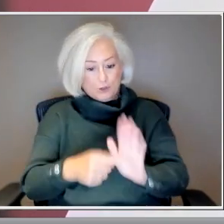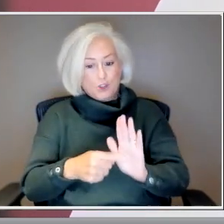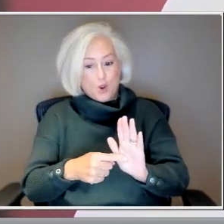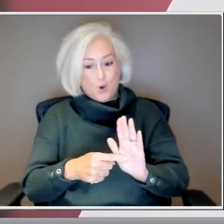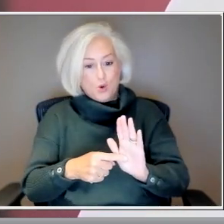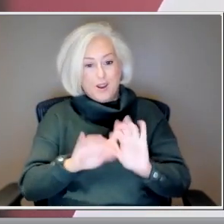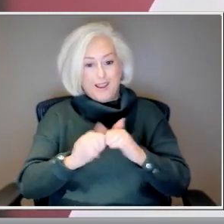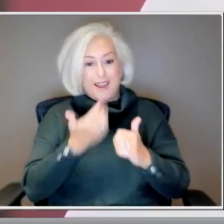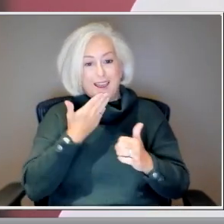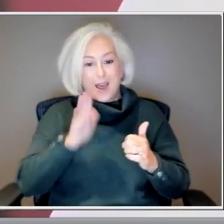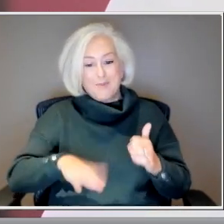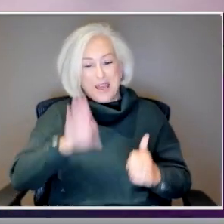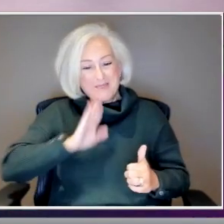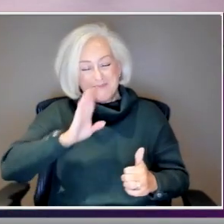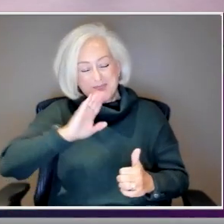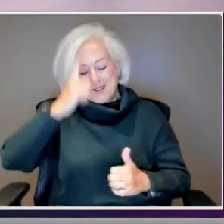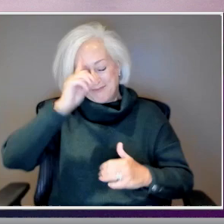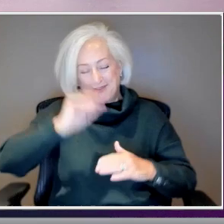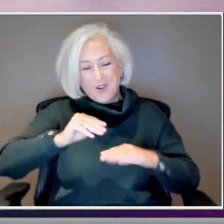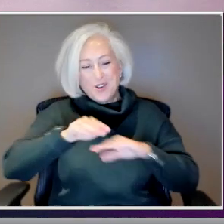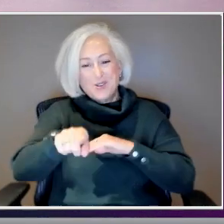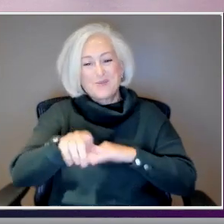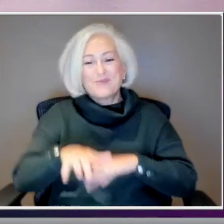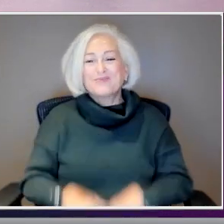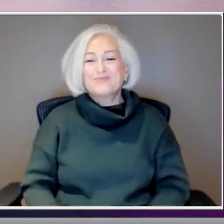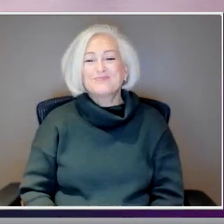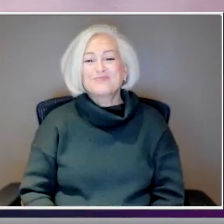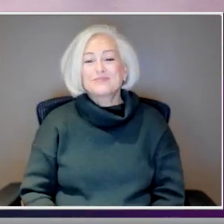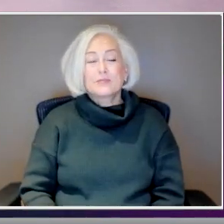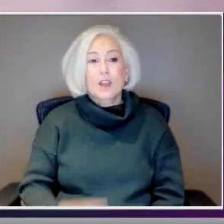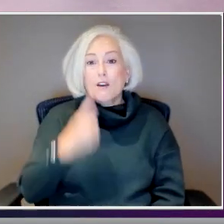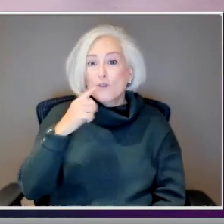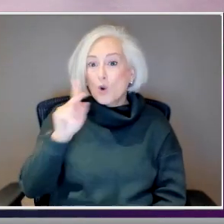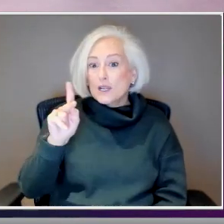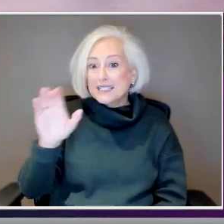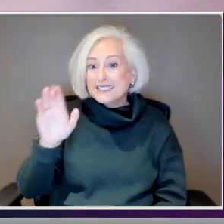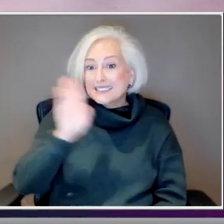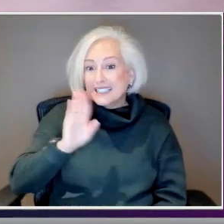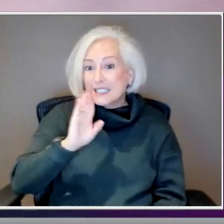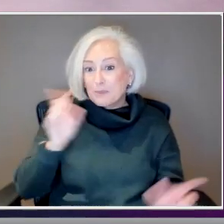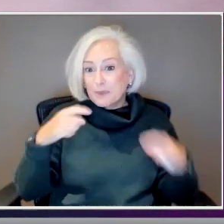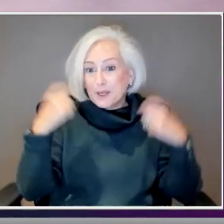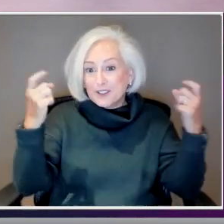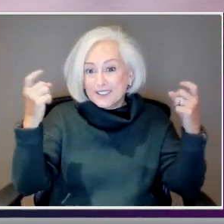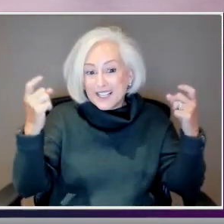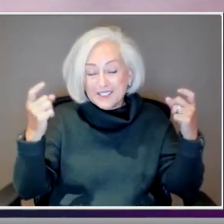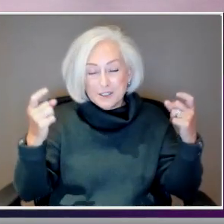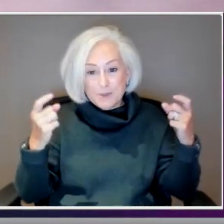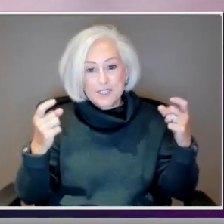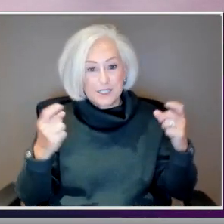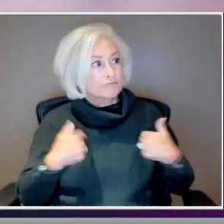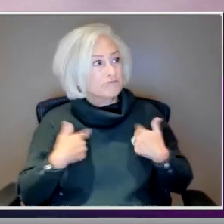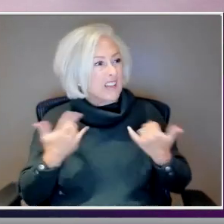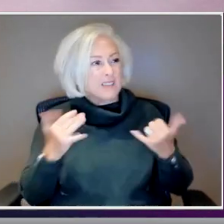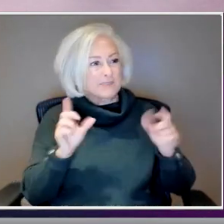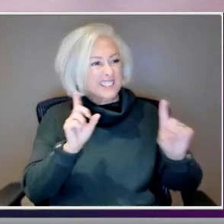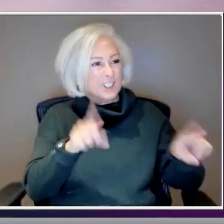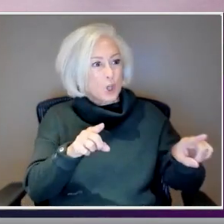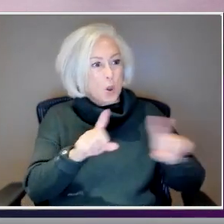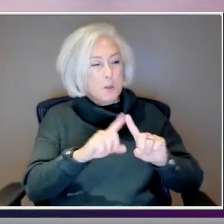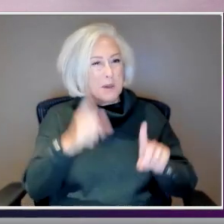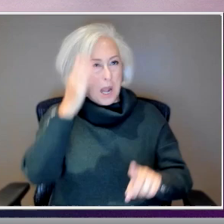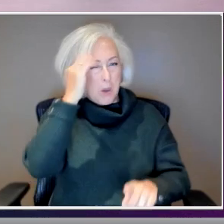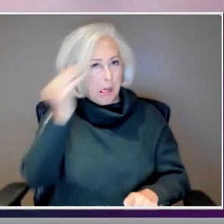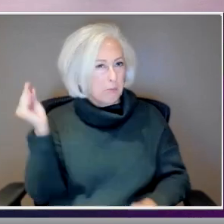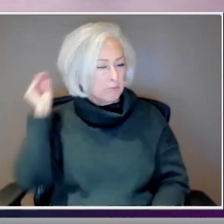essentially. Oh, geez. Hey, to the Kansas City Beer Fest and Chamber of Commerce, I'm still going, but I will keep that in mind. It's